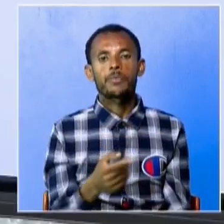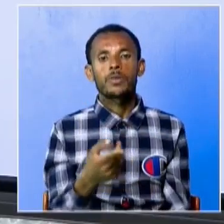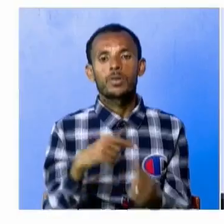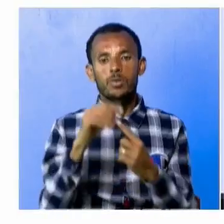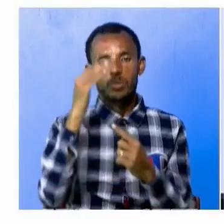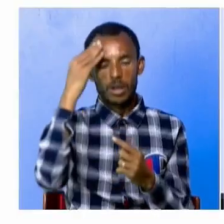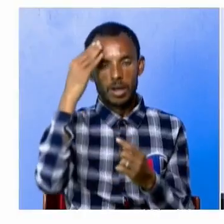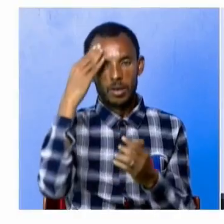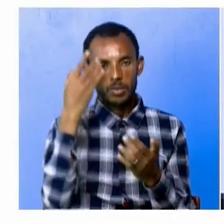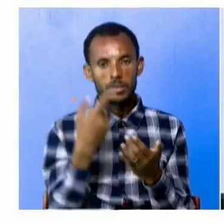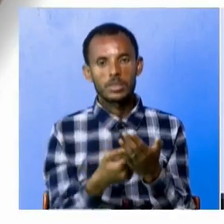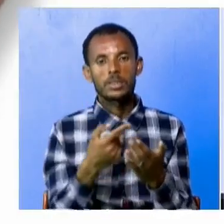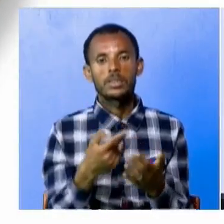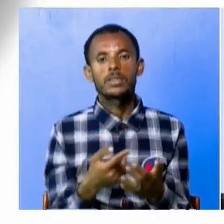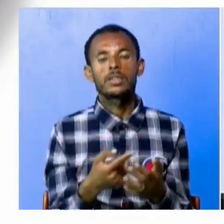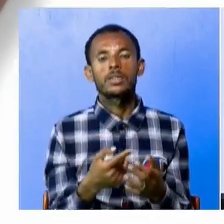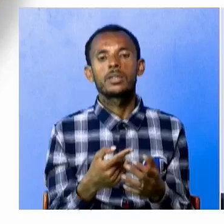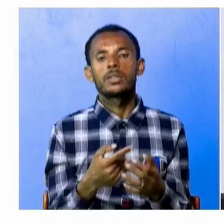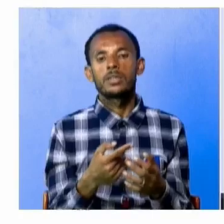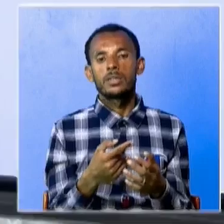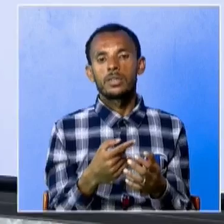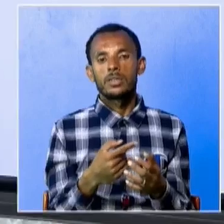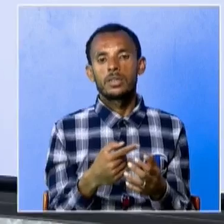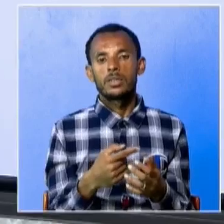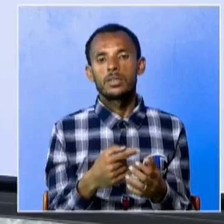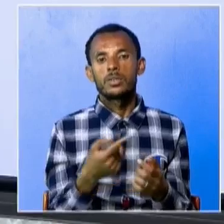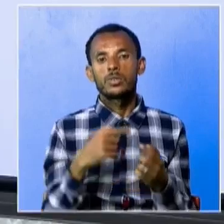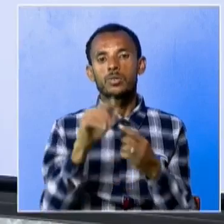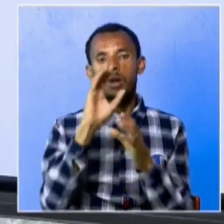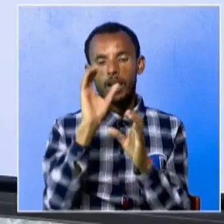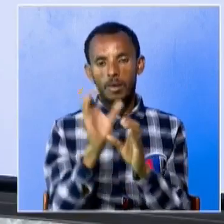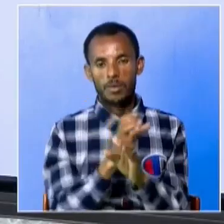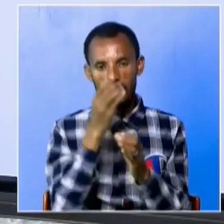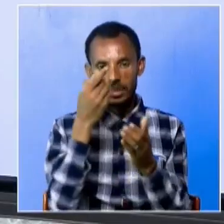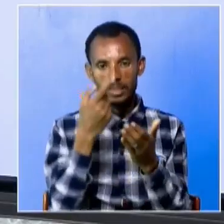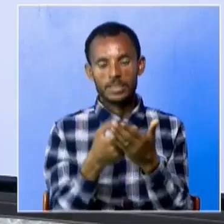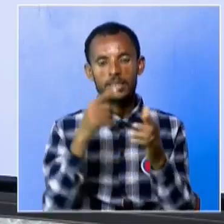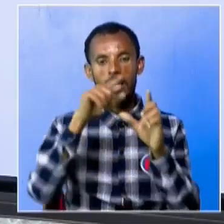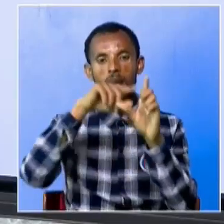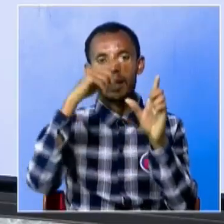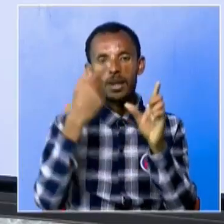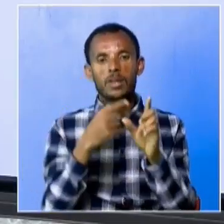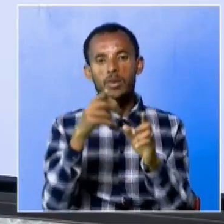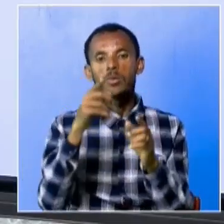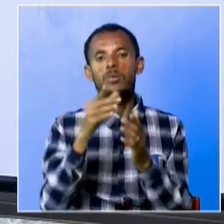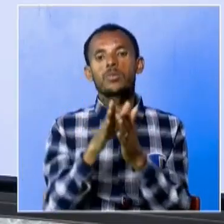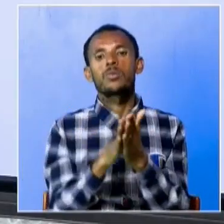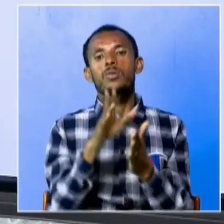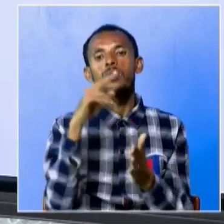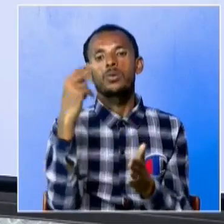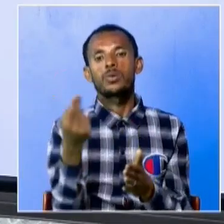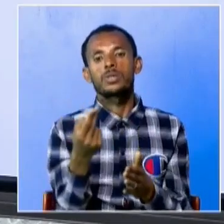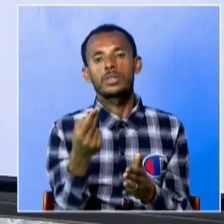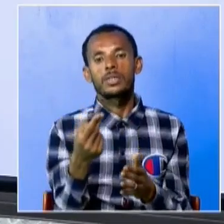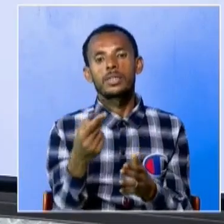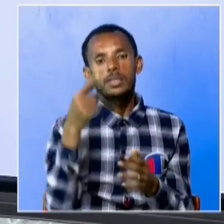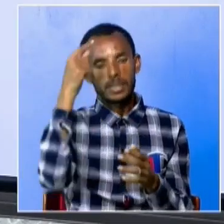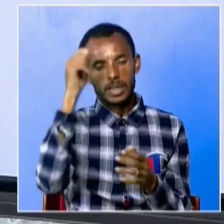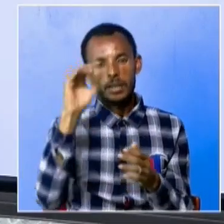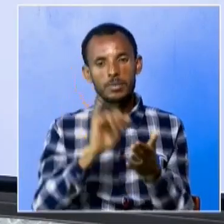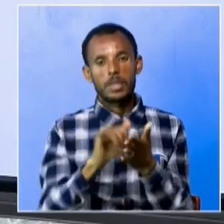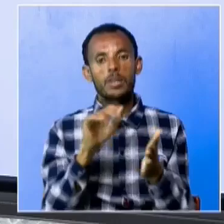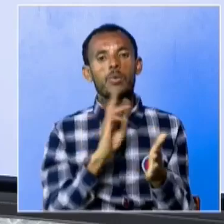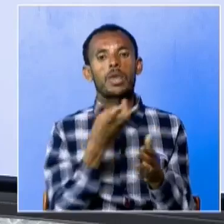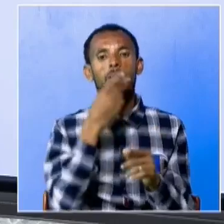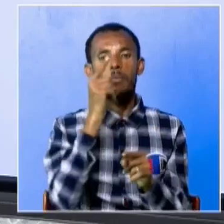know this one, okay, to calculate this angle, you need to apply the theorem that